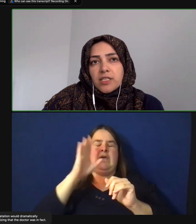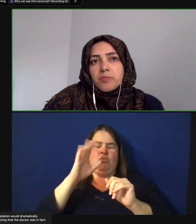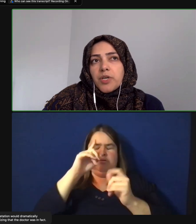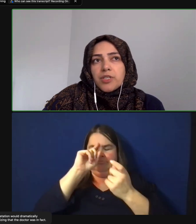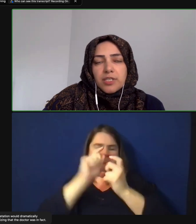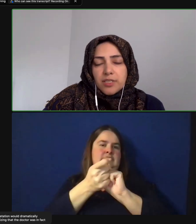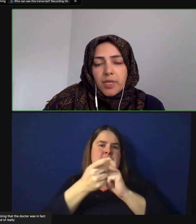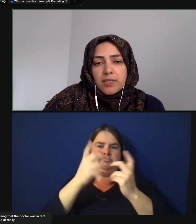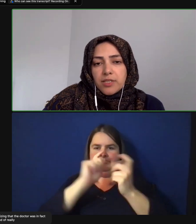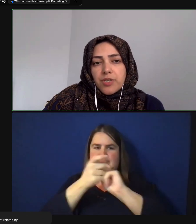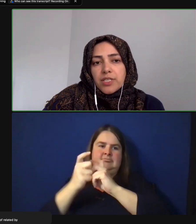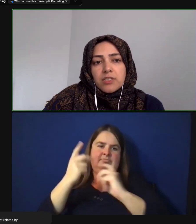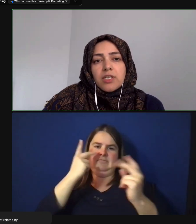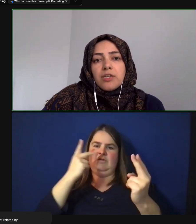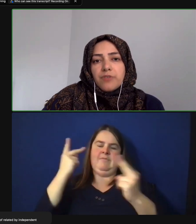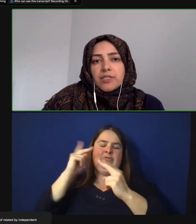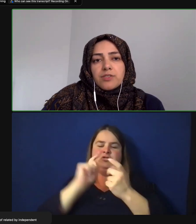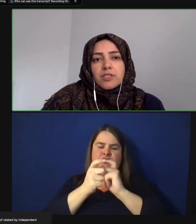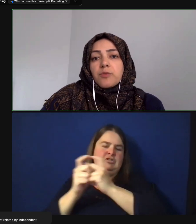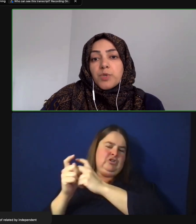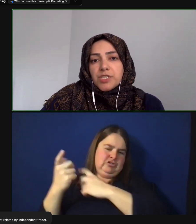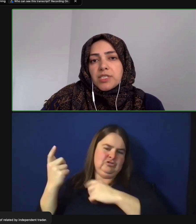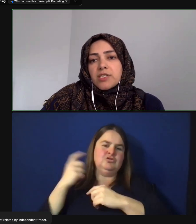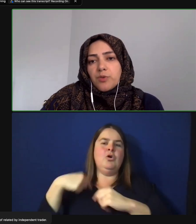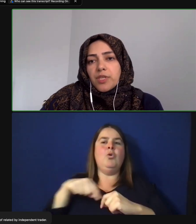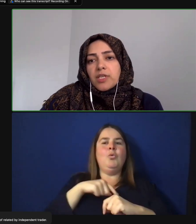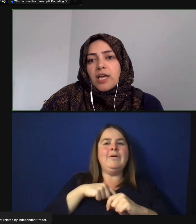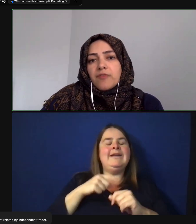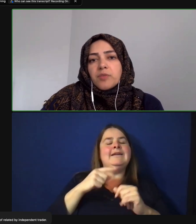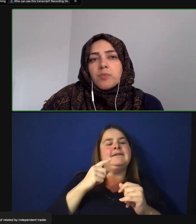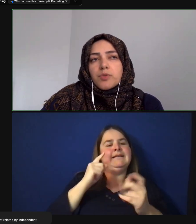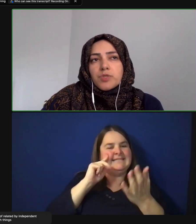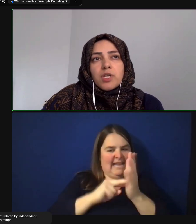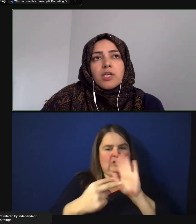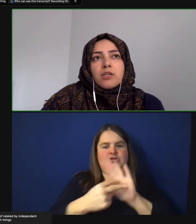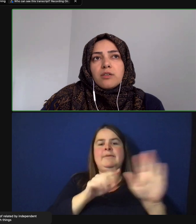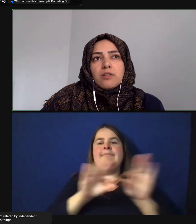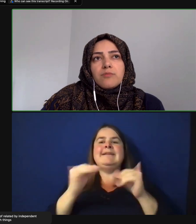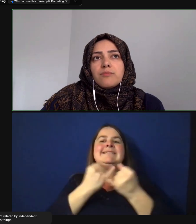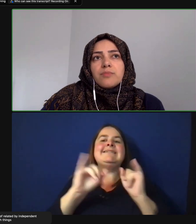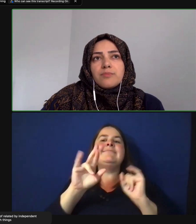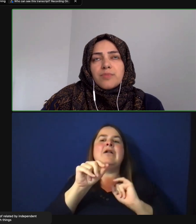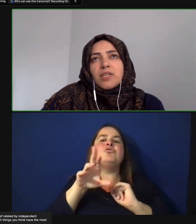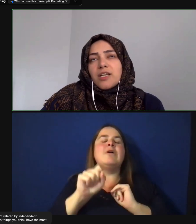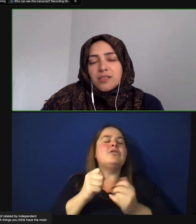of rated by independent raters, like which scenes you think have the most